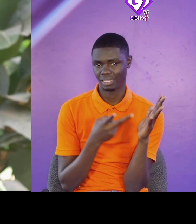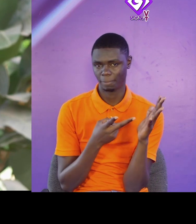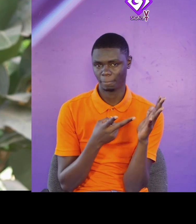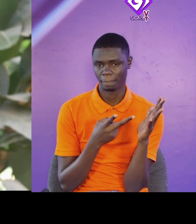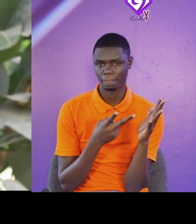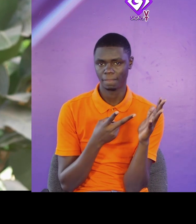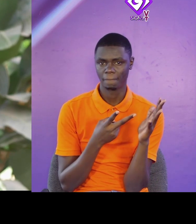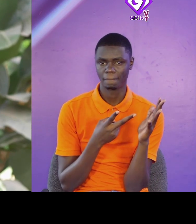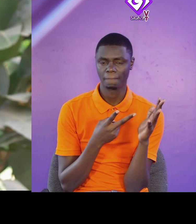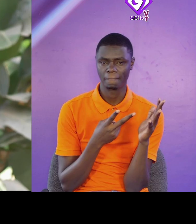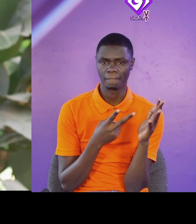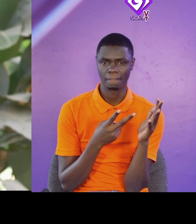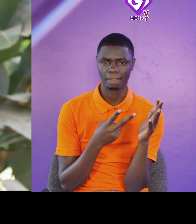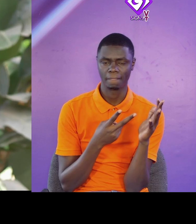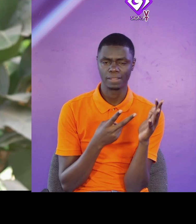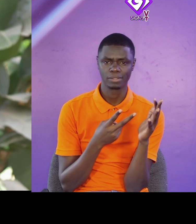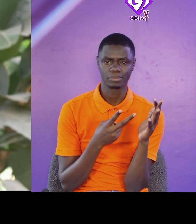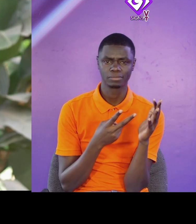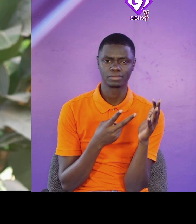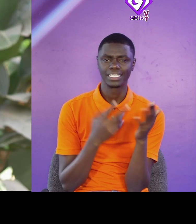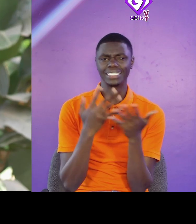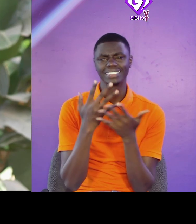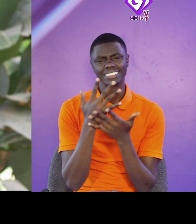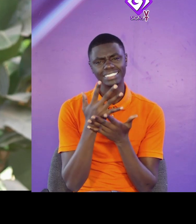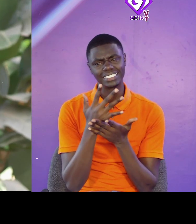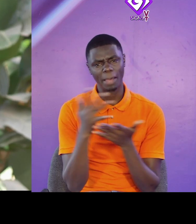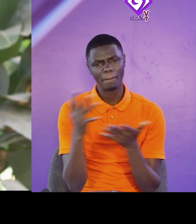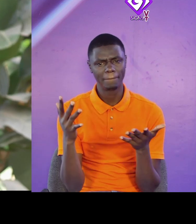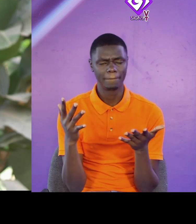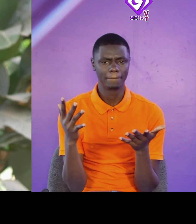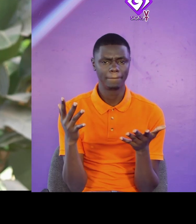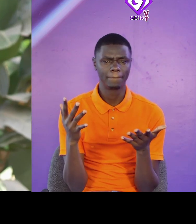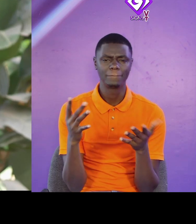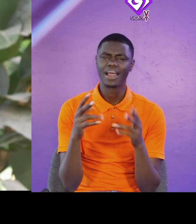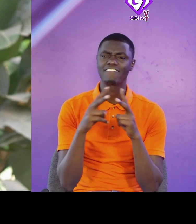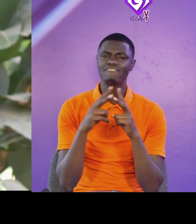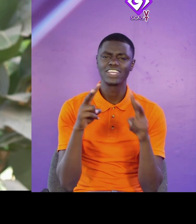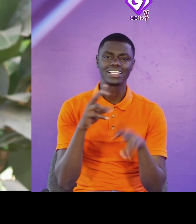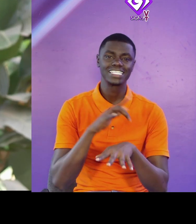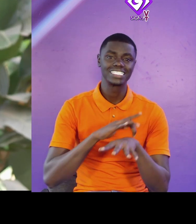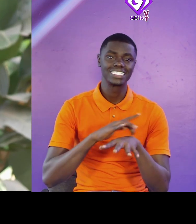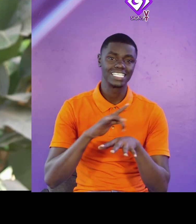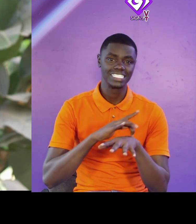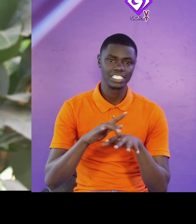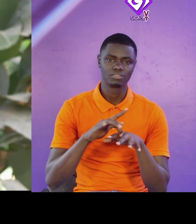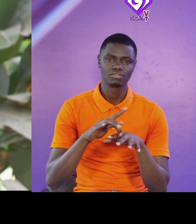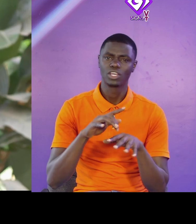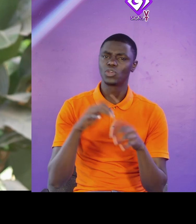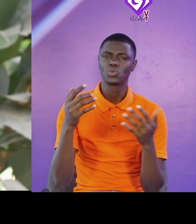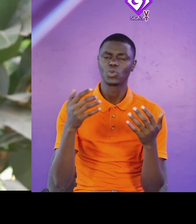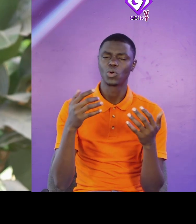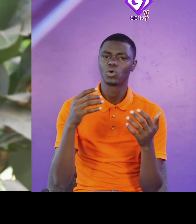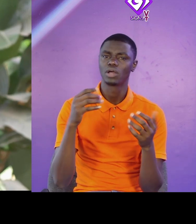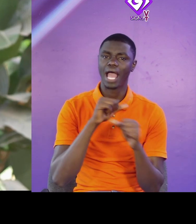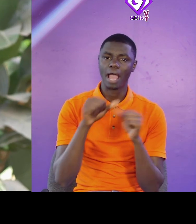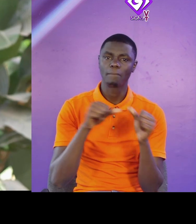without restriction. And some of them are sensitive in terms of age, and also some